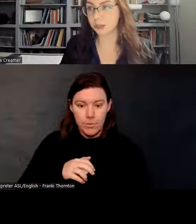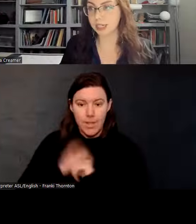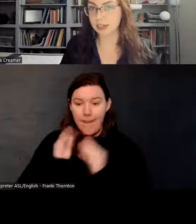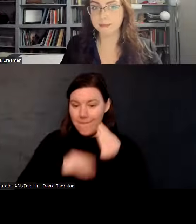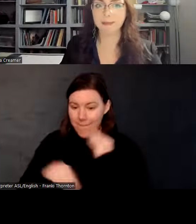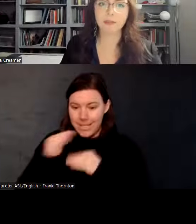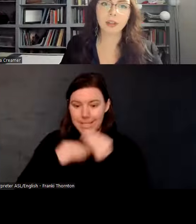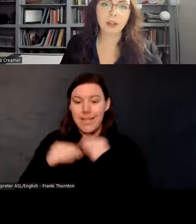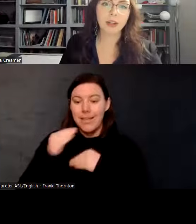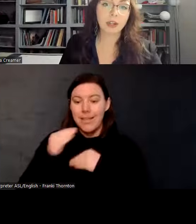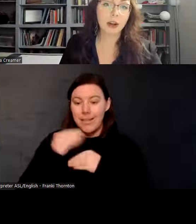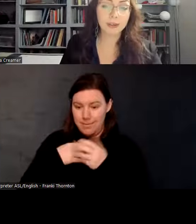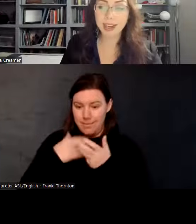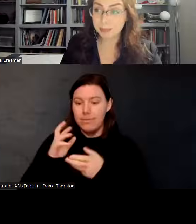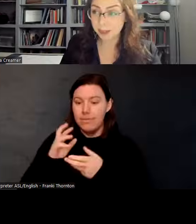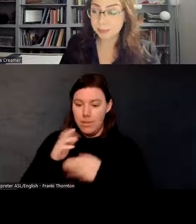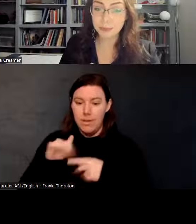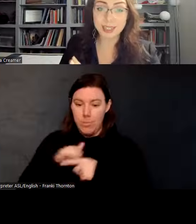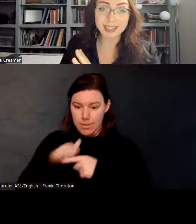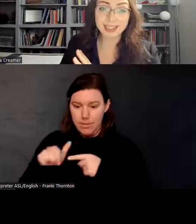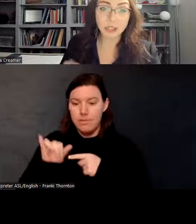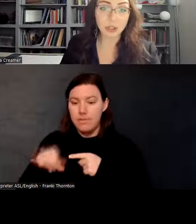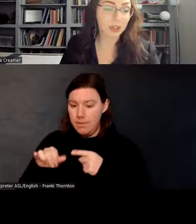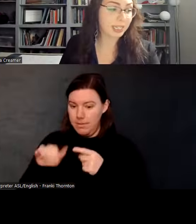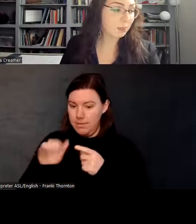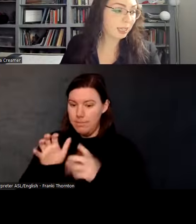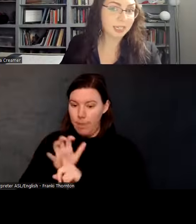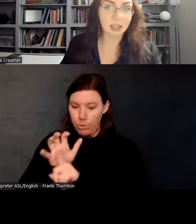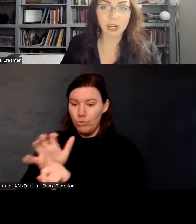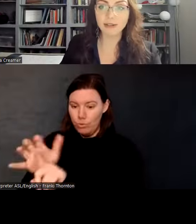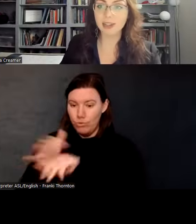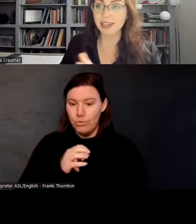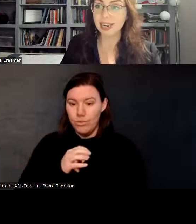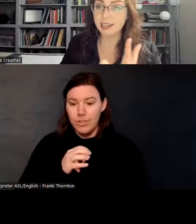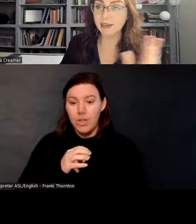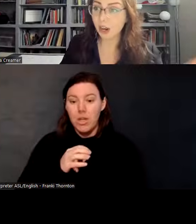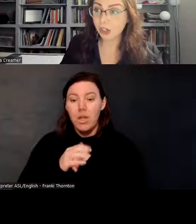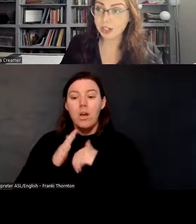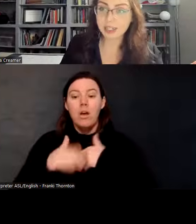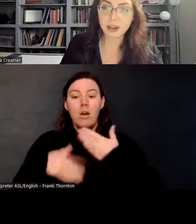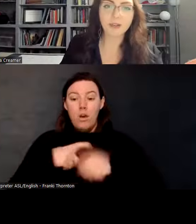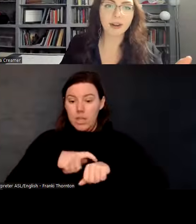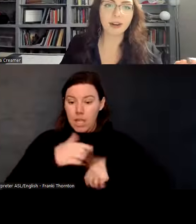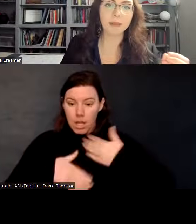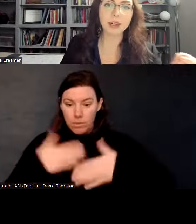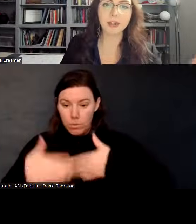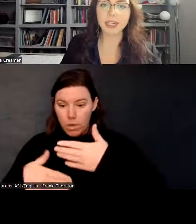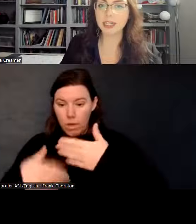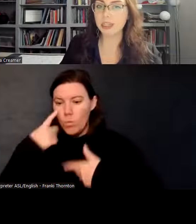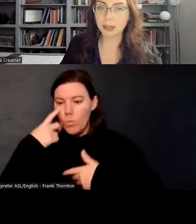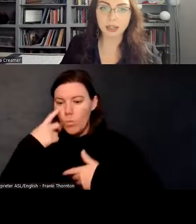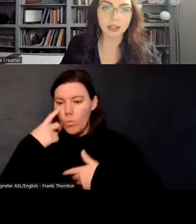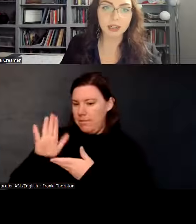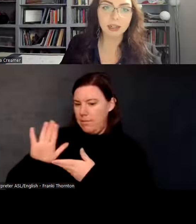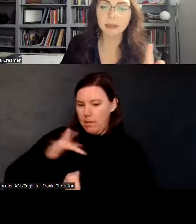funerary treatment. Over time, though, we see certain trends begin to shift. In the case of Ashur itself,